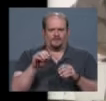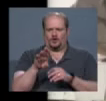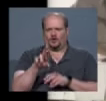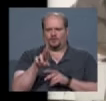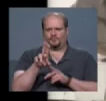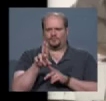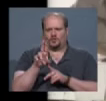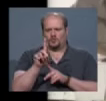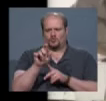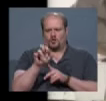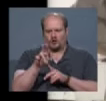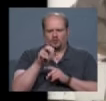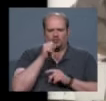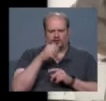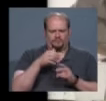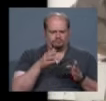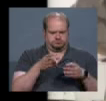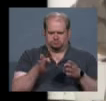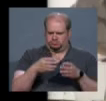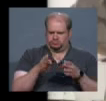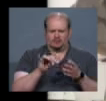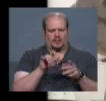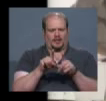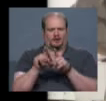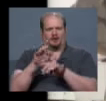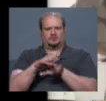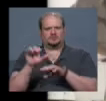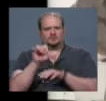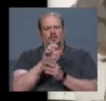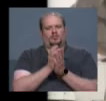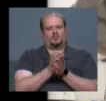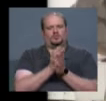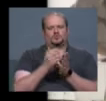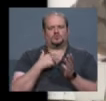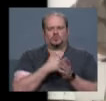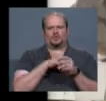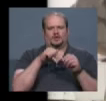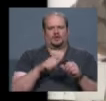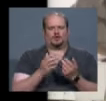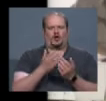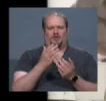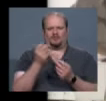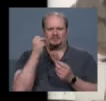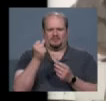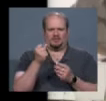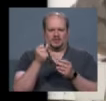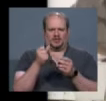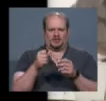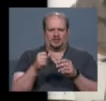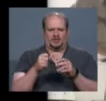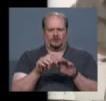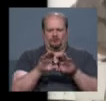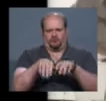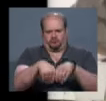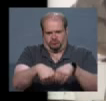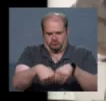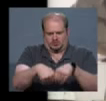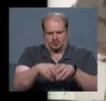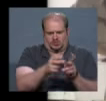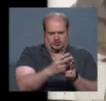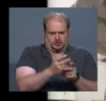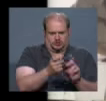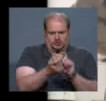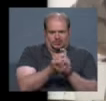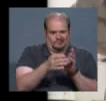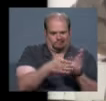you don't have to worry about the direction that the screws are turning like you do on some of the other ships, we can almost immediately reverse the vectoring of this water stream